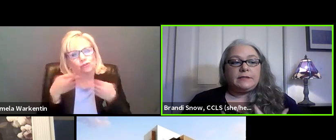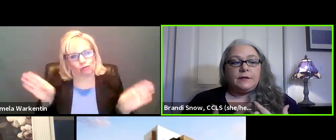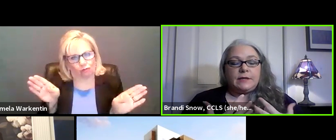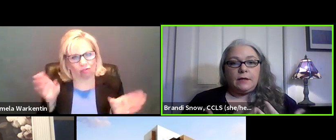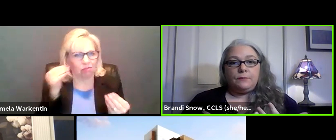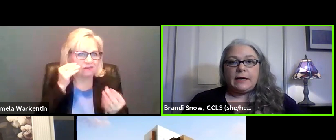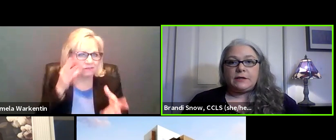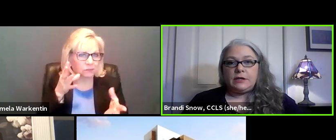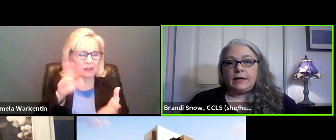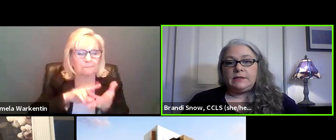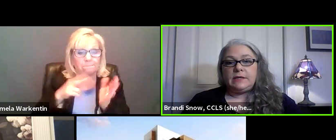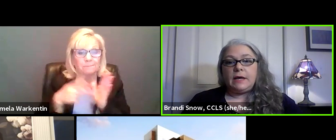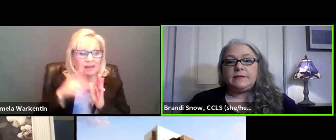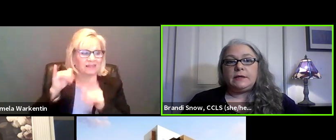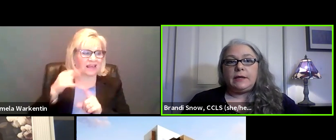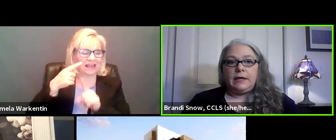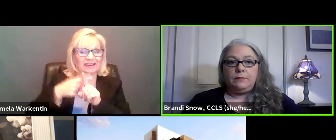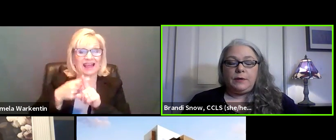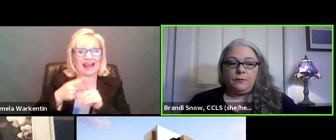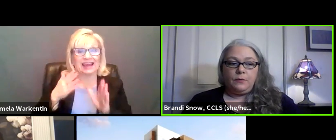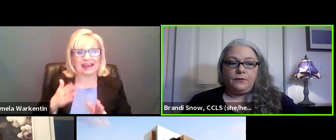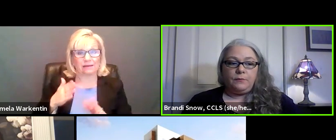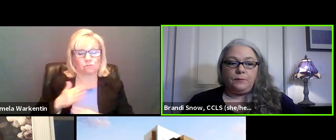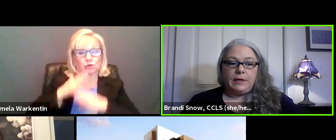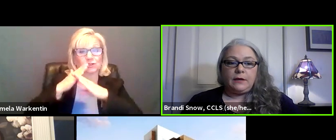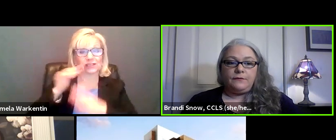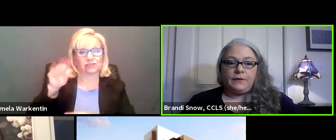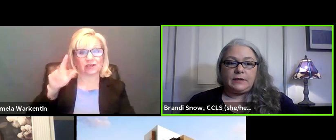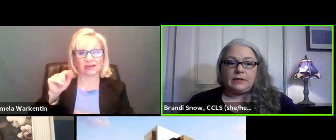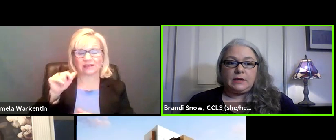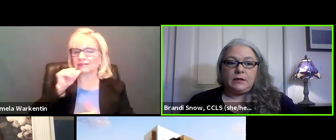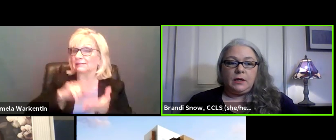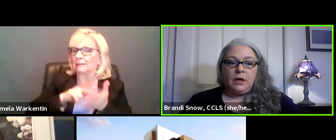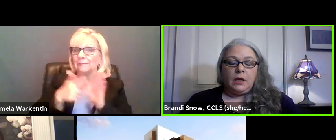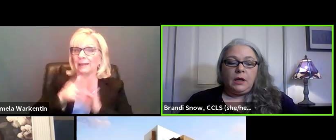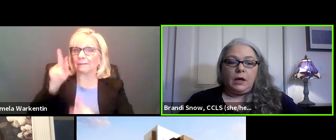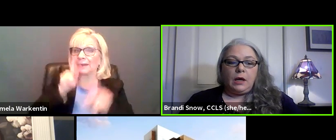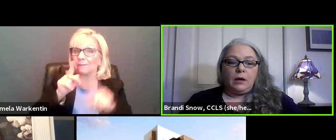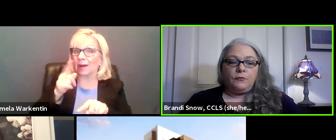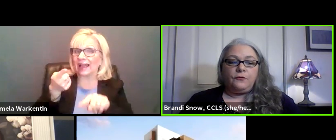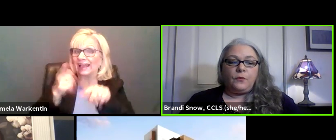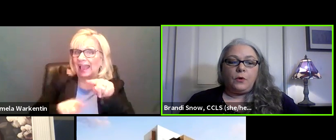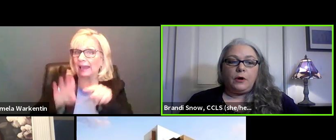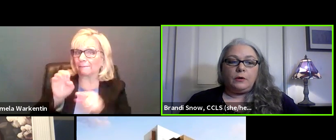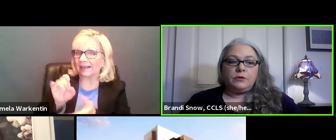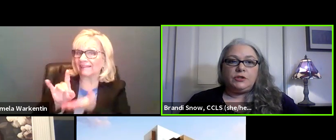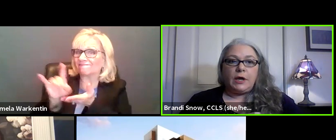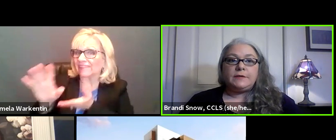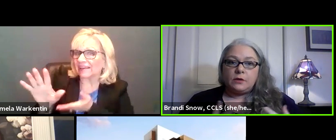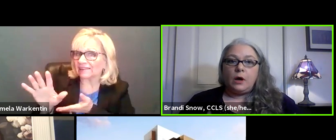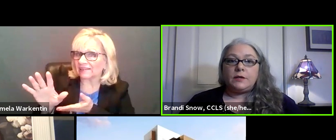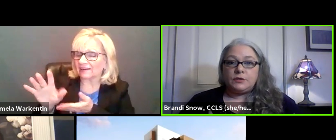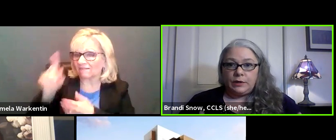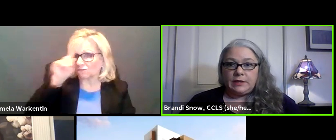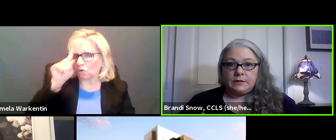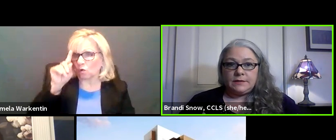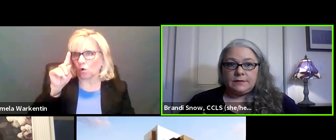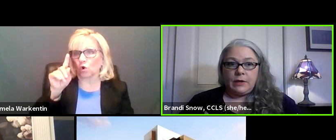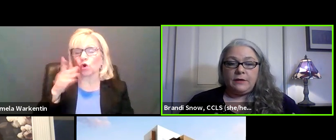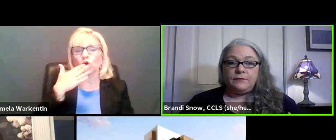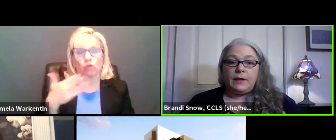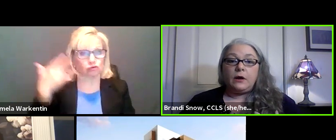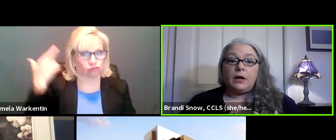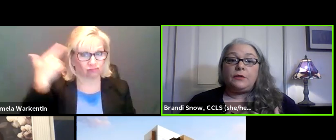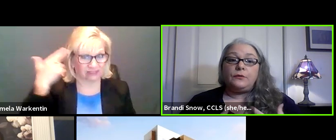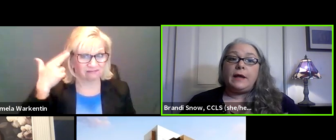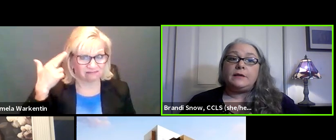that is that the Tenant Protection Act doesn't keep people from being evicted for just cause reasons.